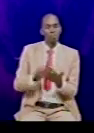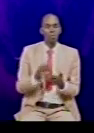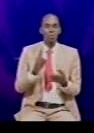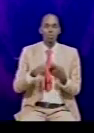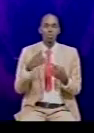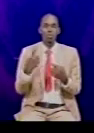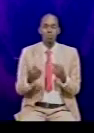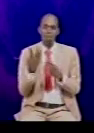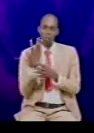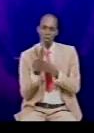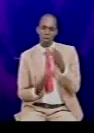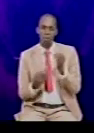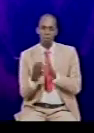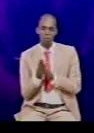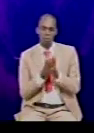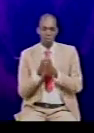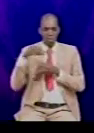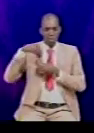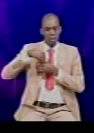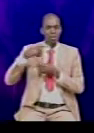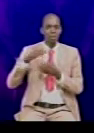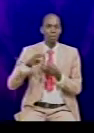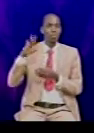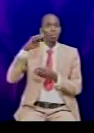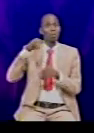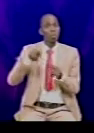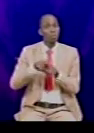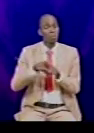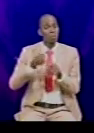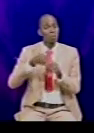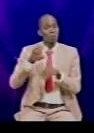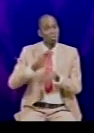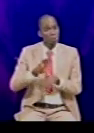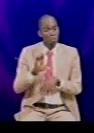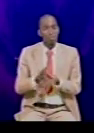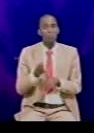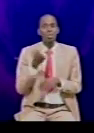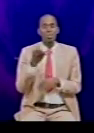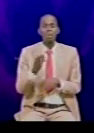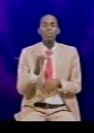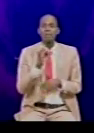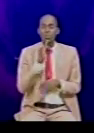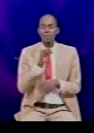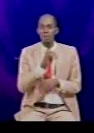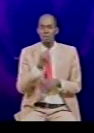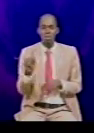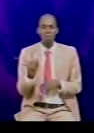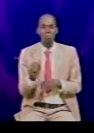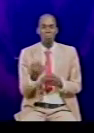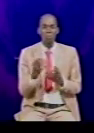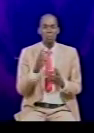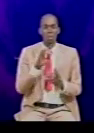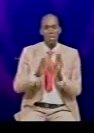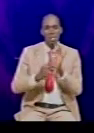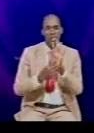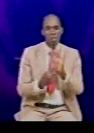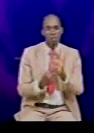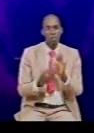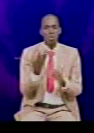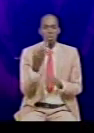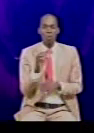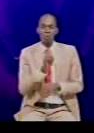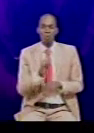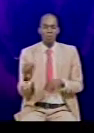to even this church that was lukewarm, characteristic of the lukewarm church today, Jesus Christ